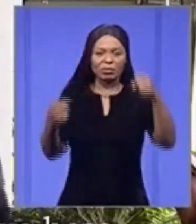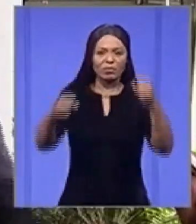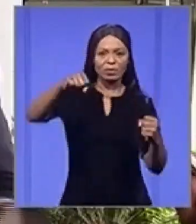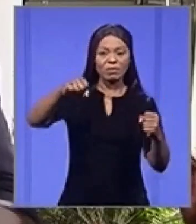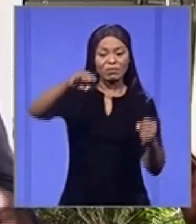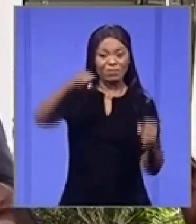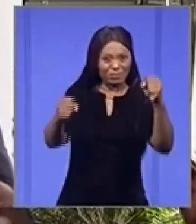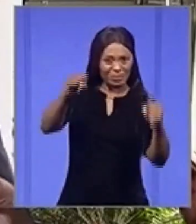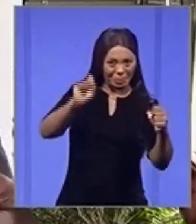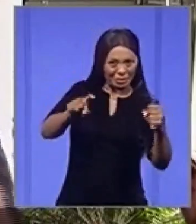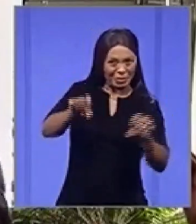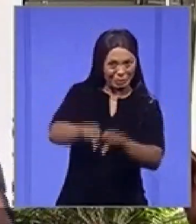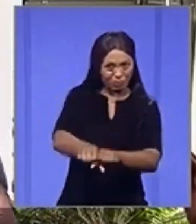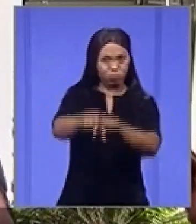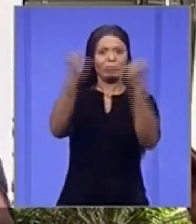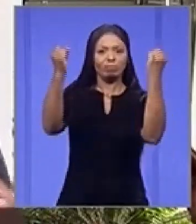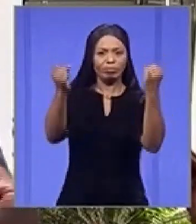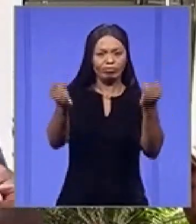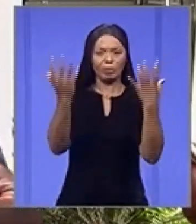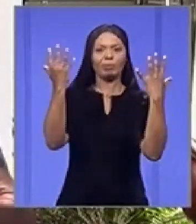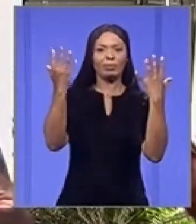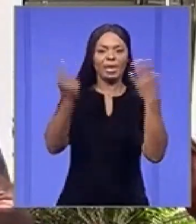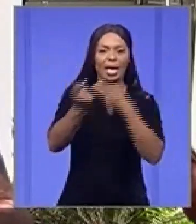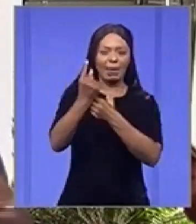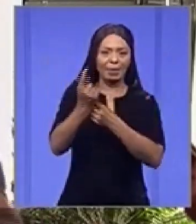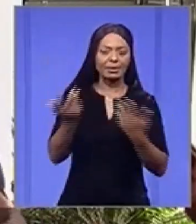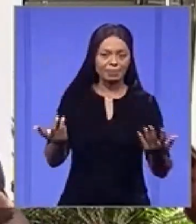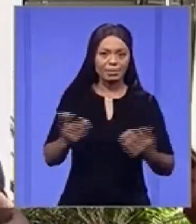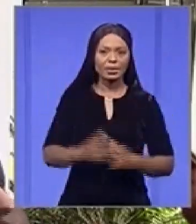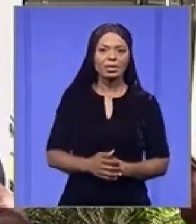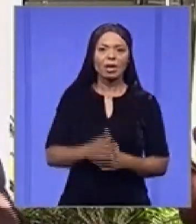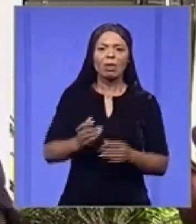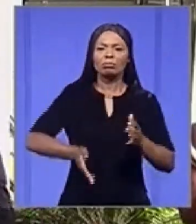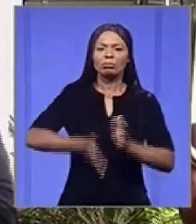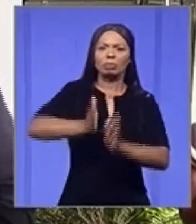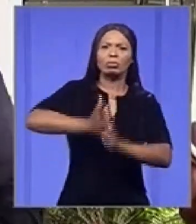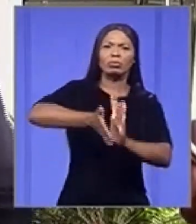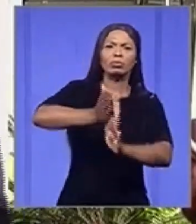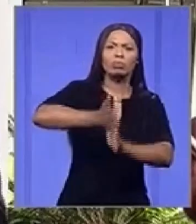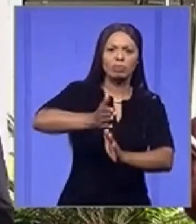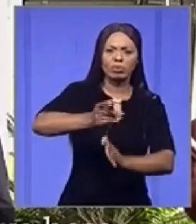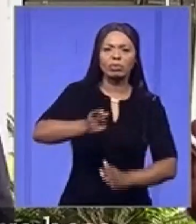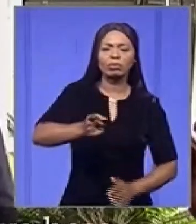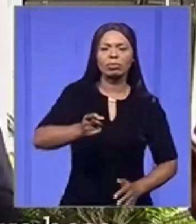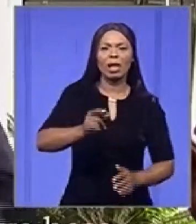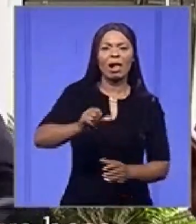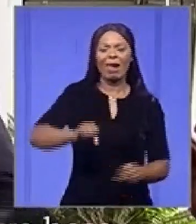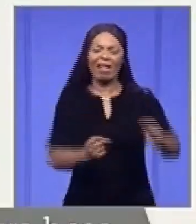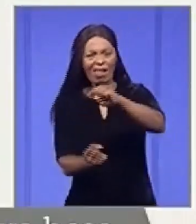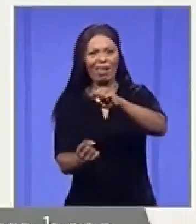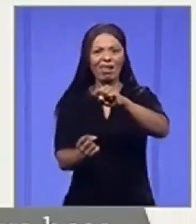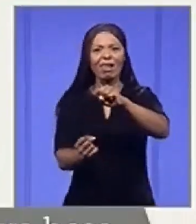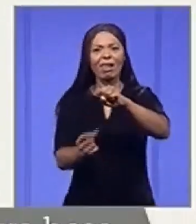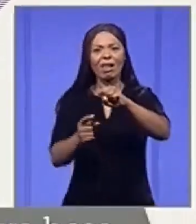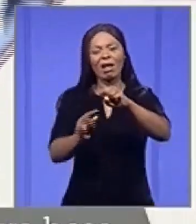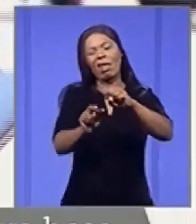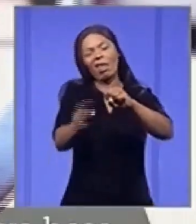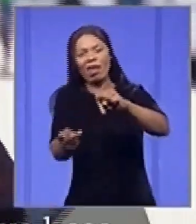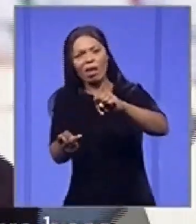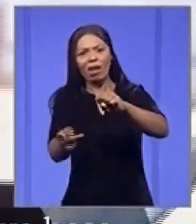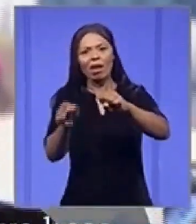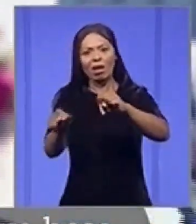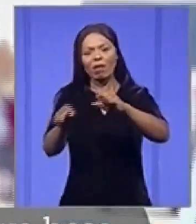ntlhaloganya e tsamaya mme ka maswabi ya be ile gore e tswa mo tseleng e be e tsena